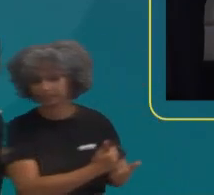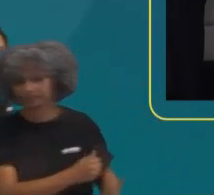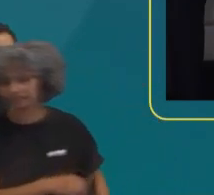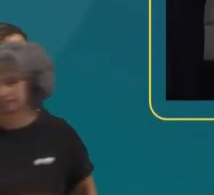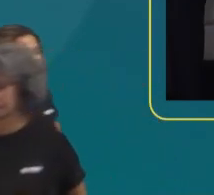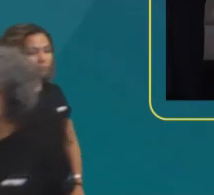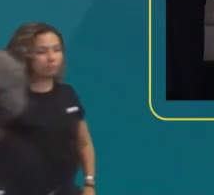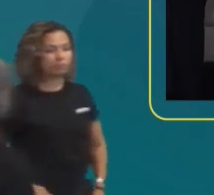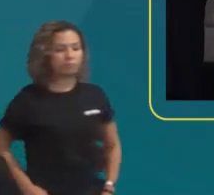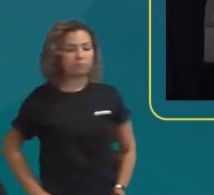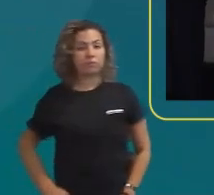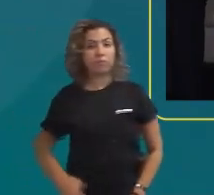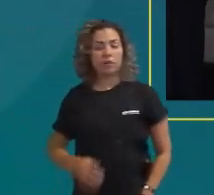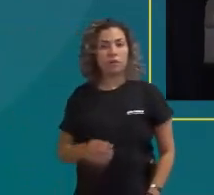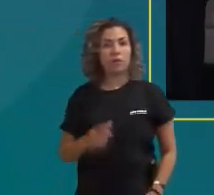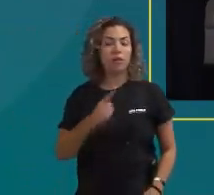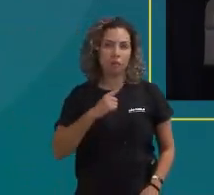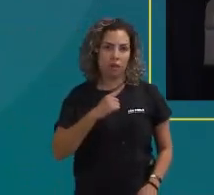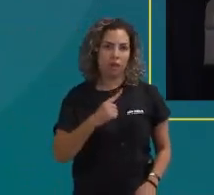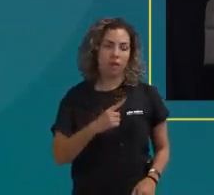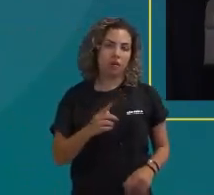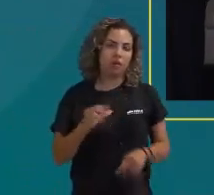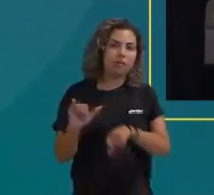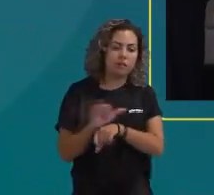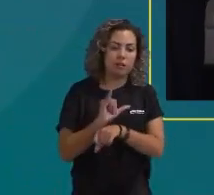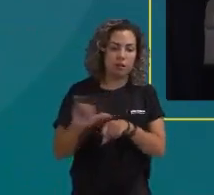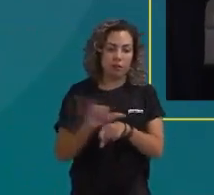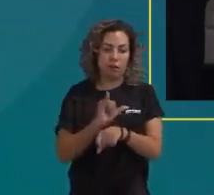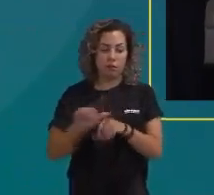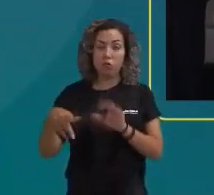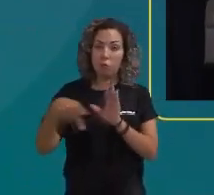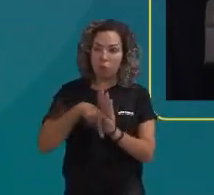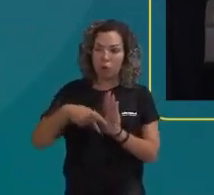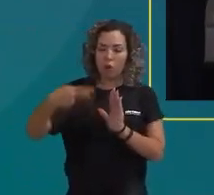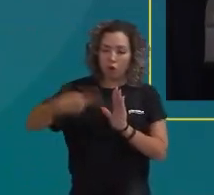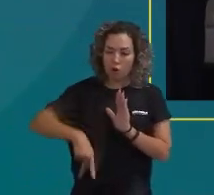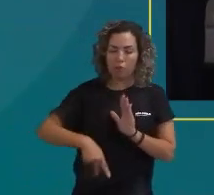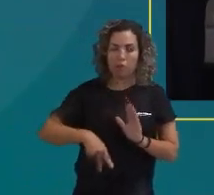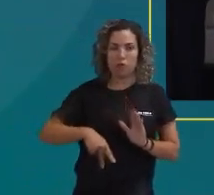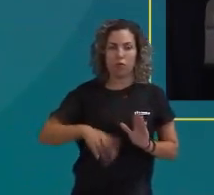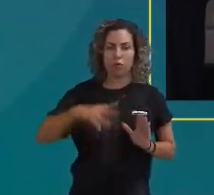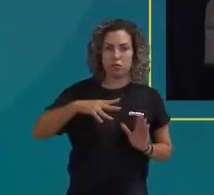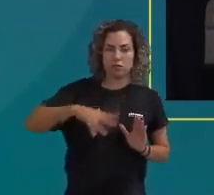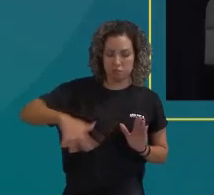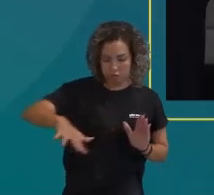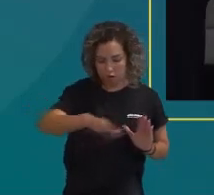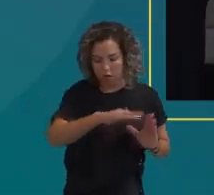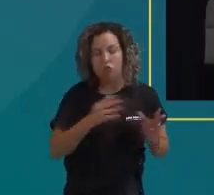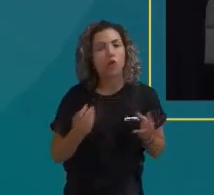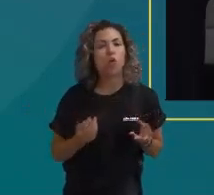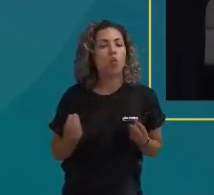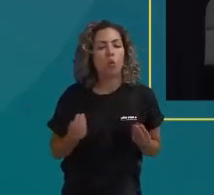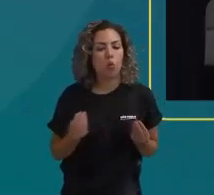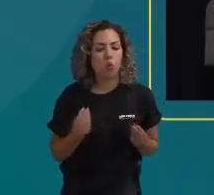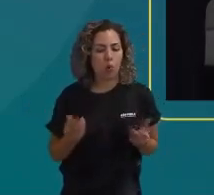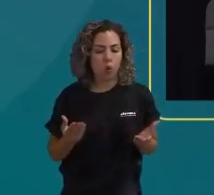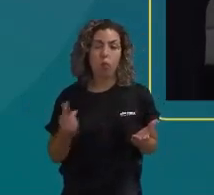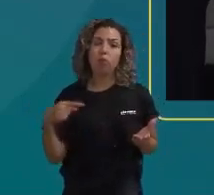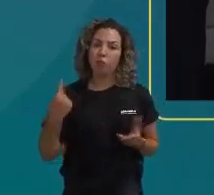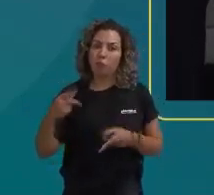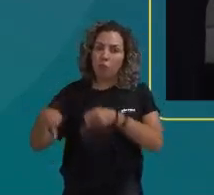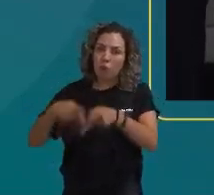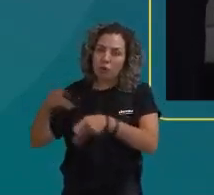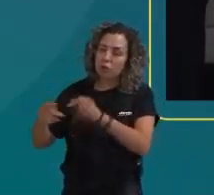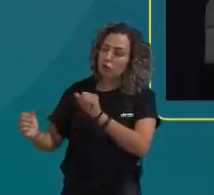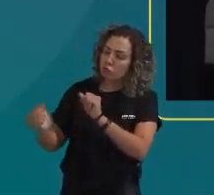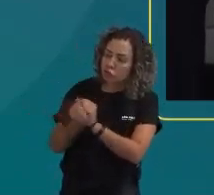UNEP and the ICLAI are joining hands to see that this canal is restored. And the name of the project itself,